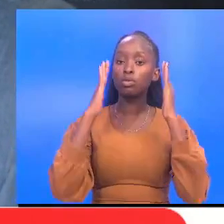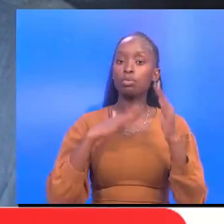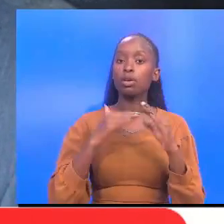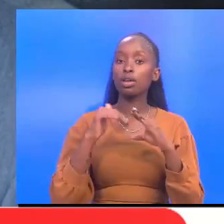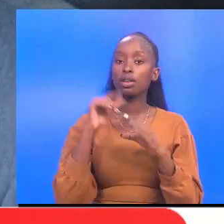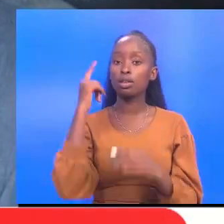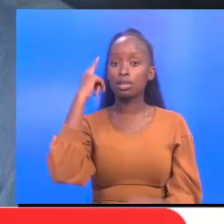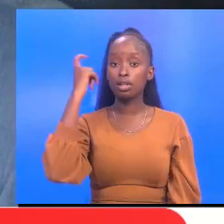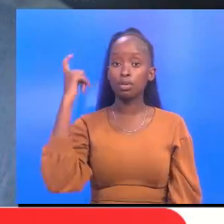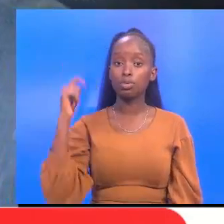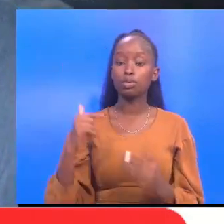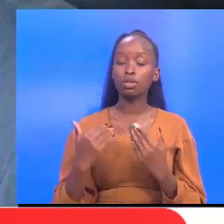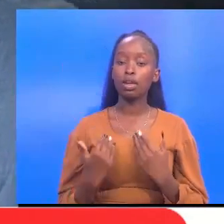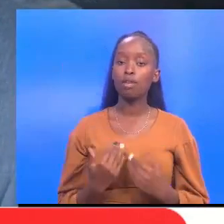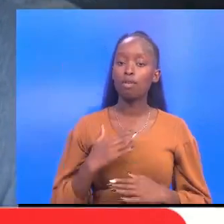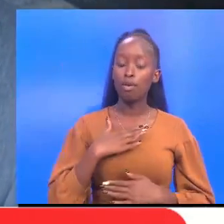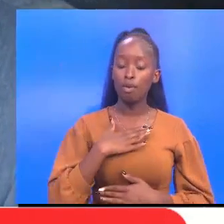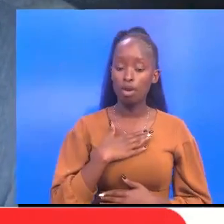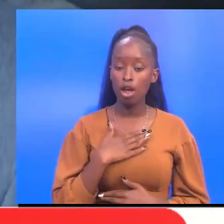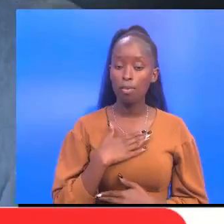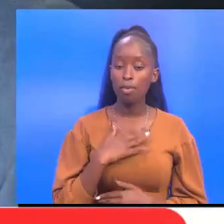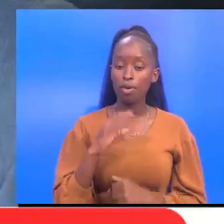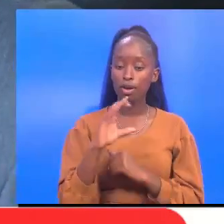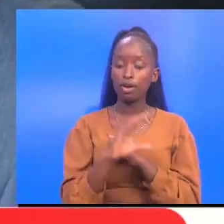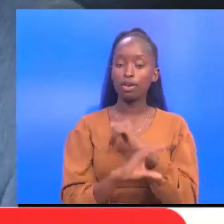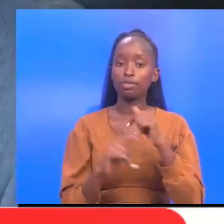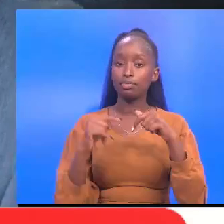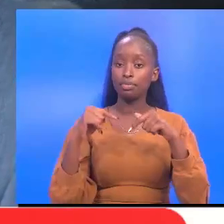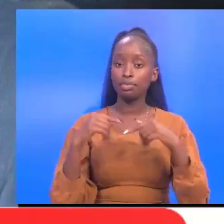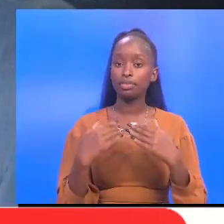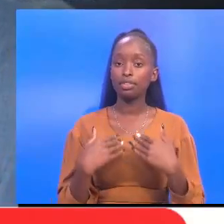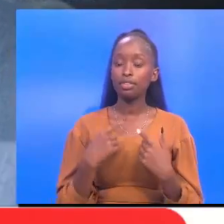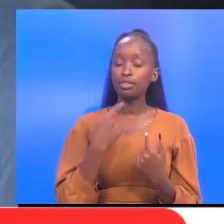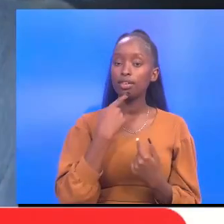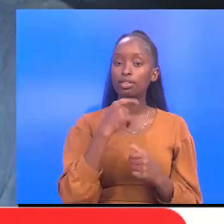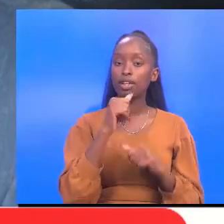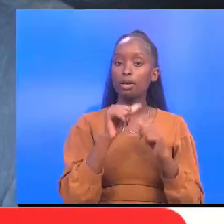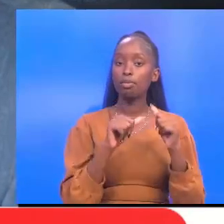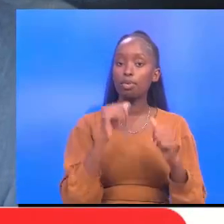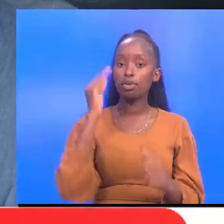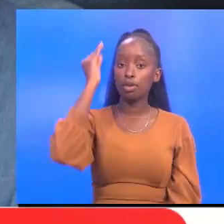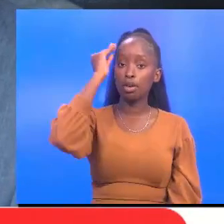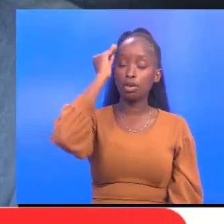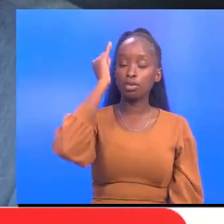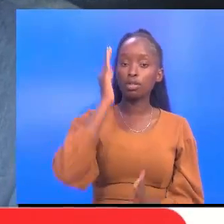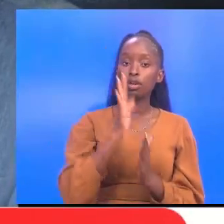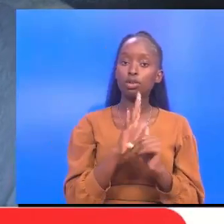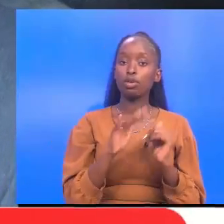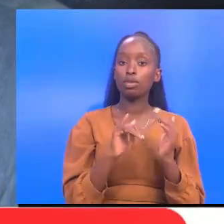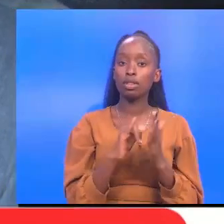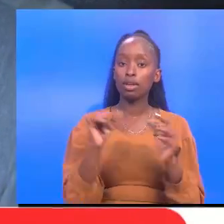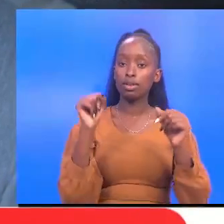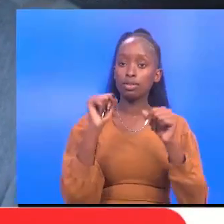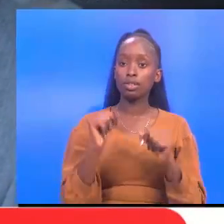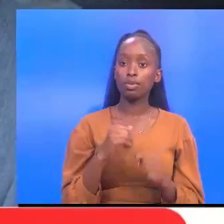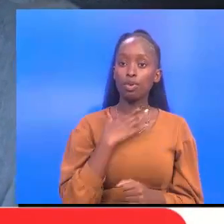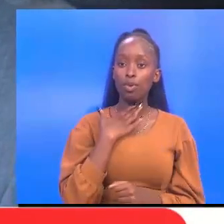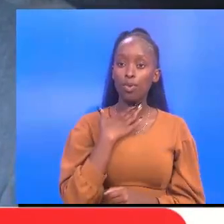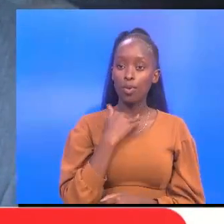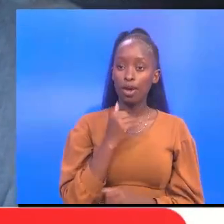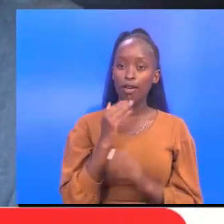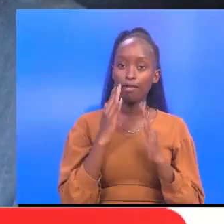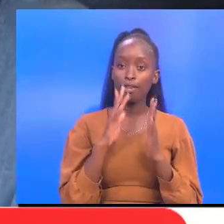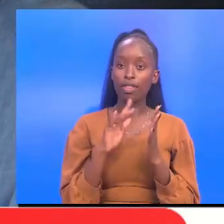His Excellency, the President of this country, has had towards our education and training systems. I reiterate my